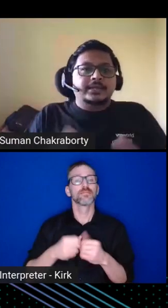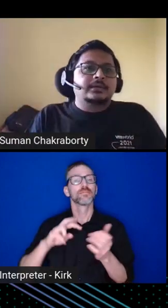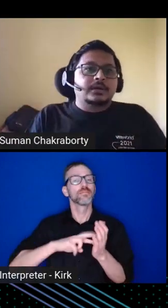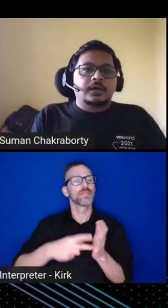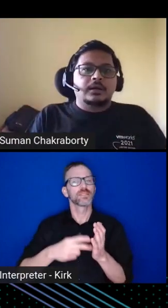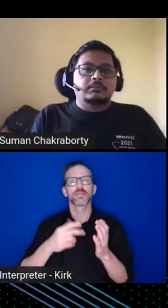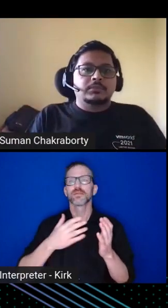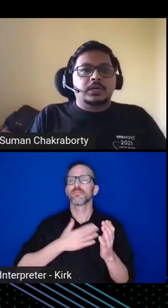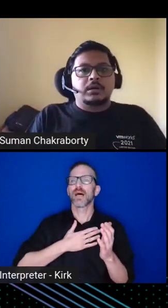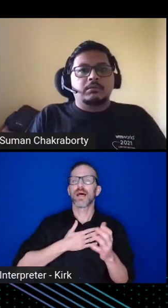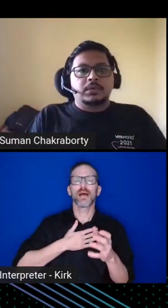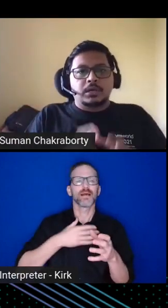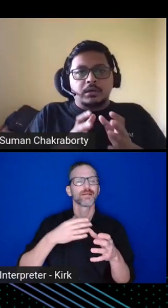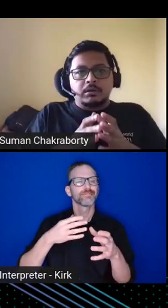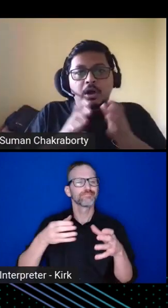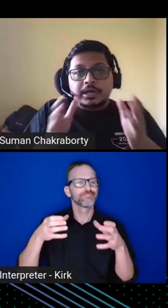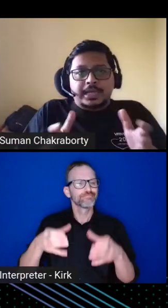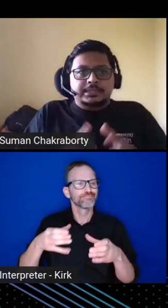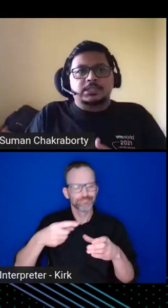your entire